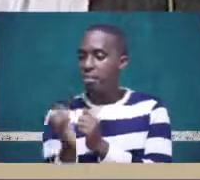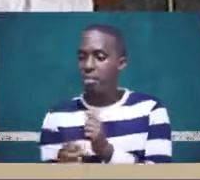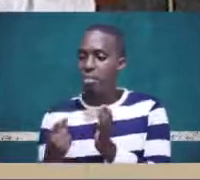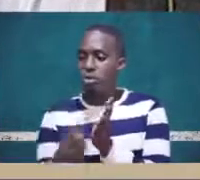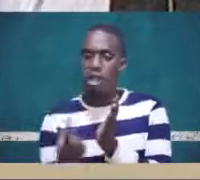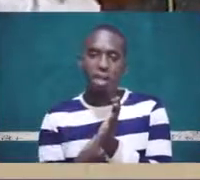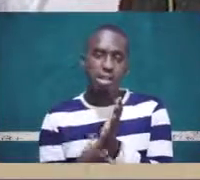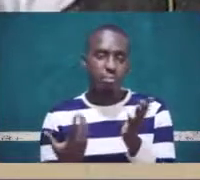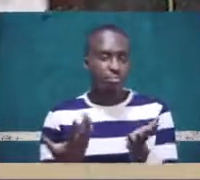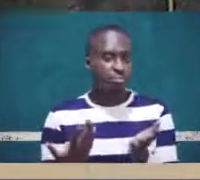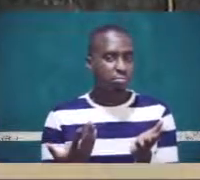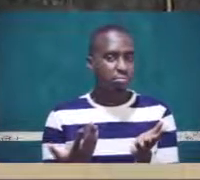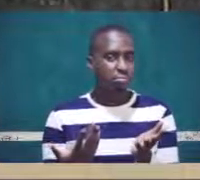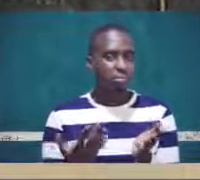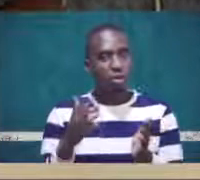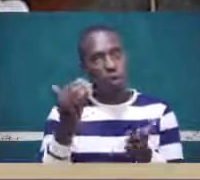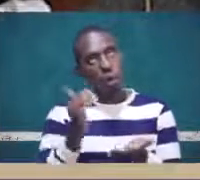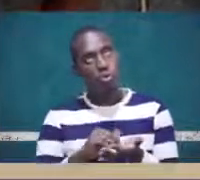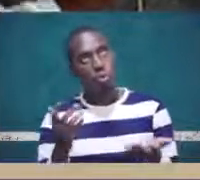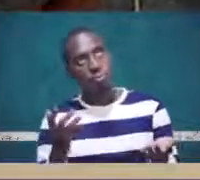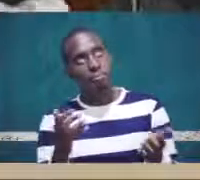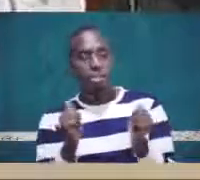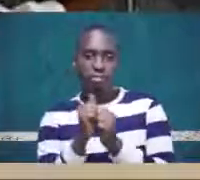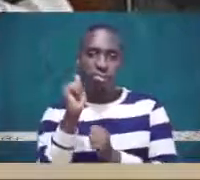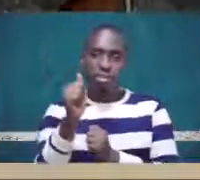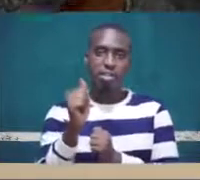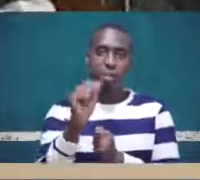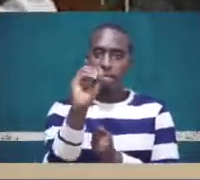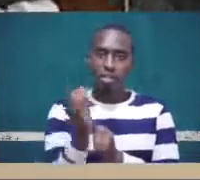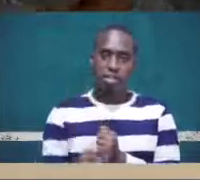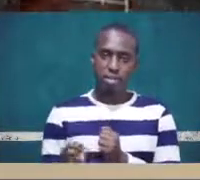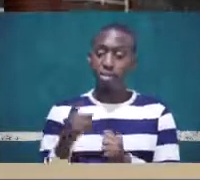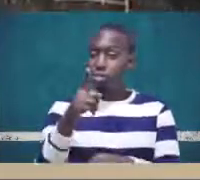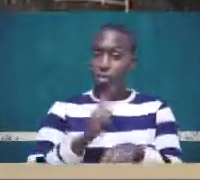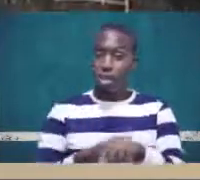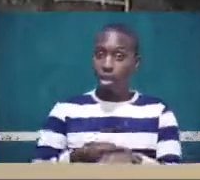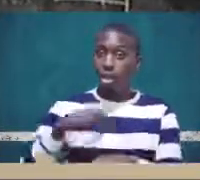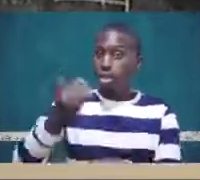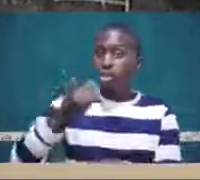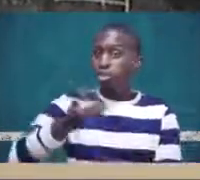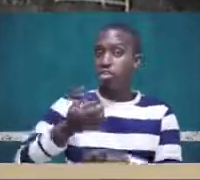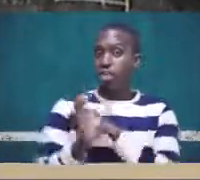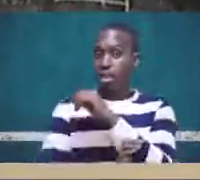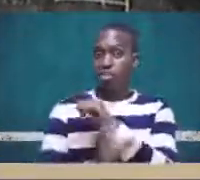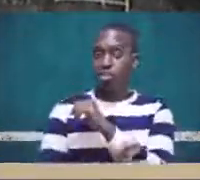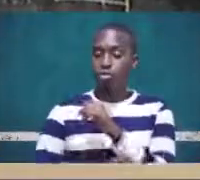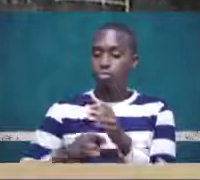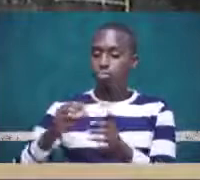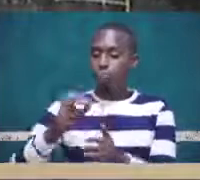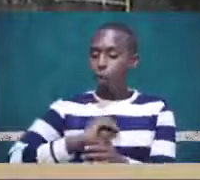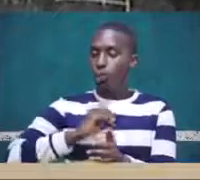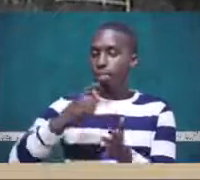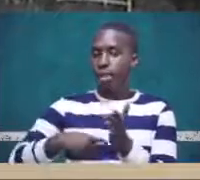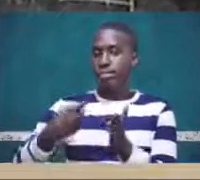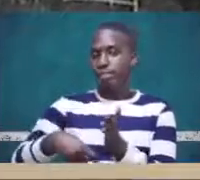Uganda may charge them also either 15%, meaning each country is charging its own tax on commodities